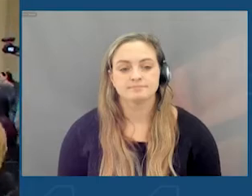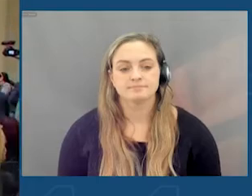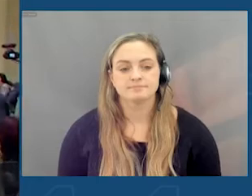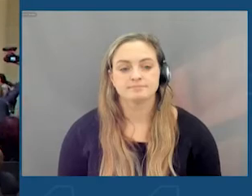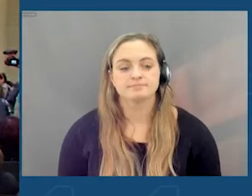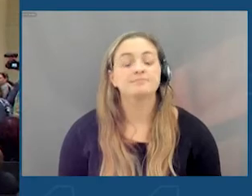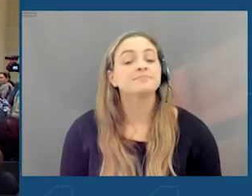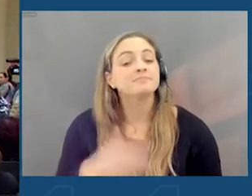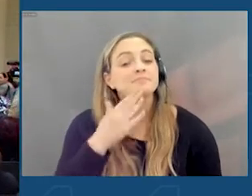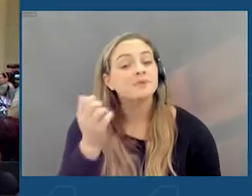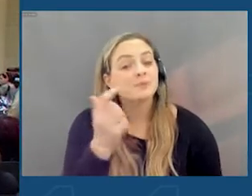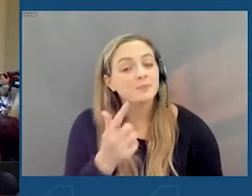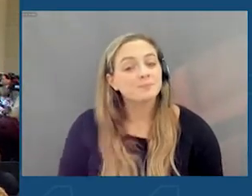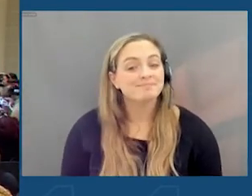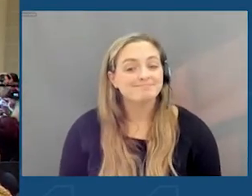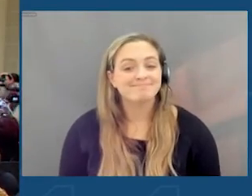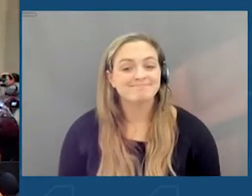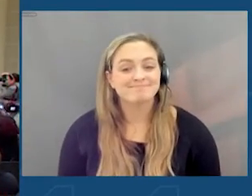Thank you, everyone.